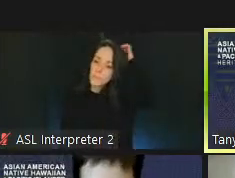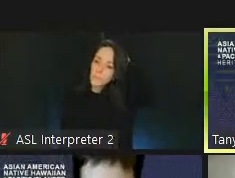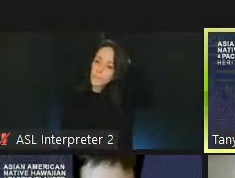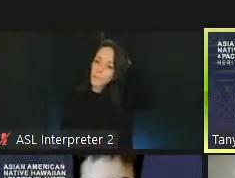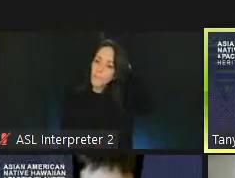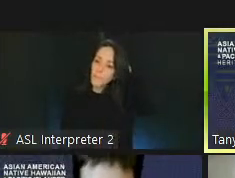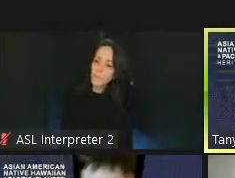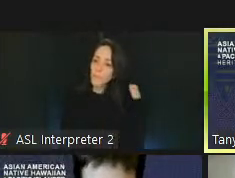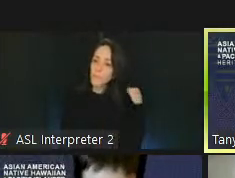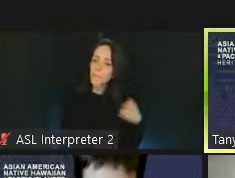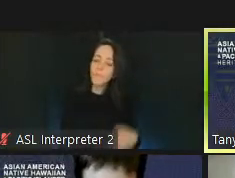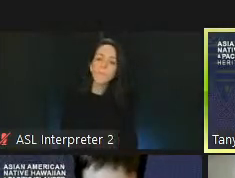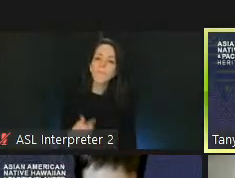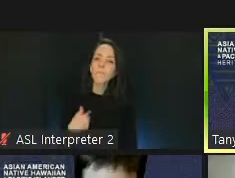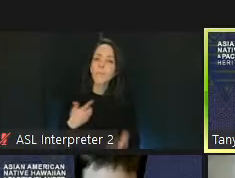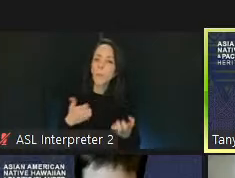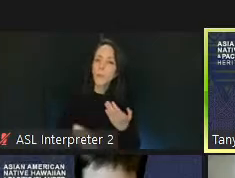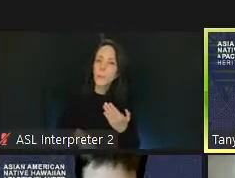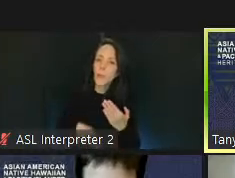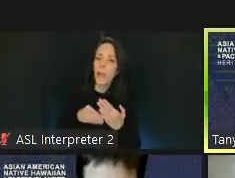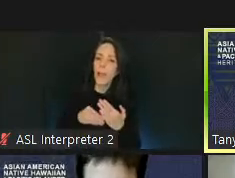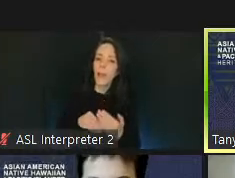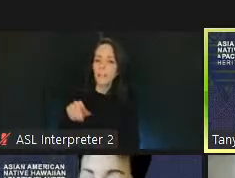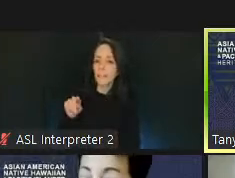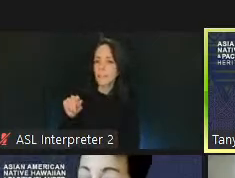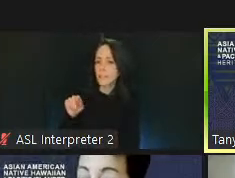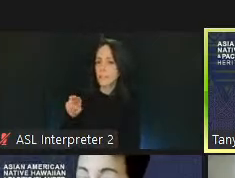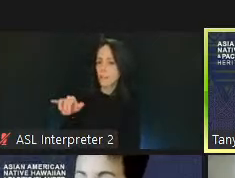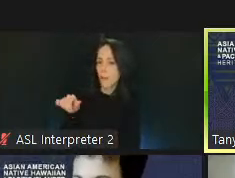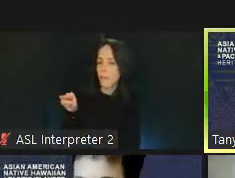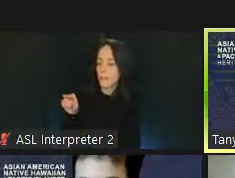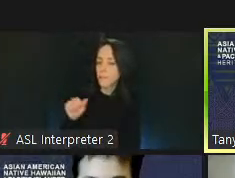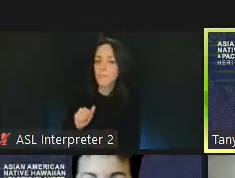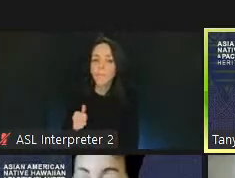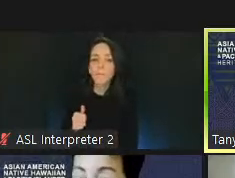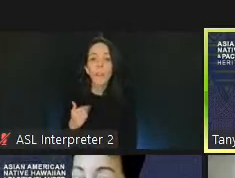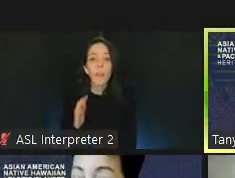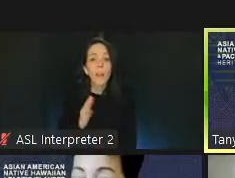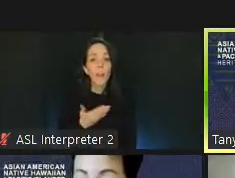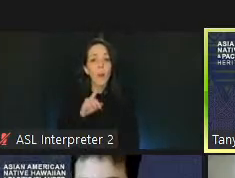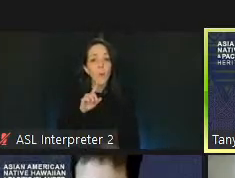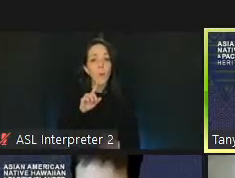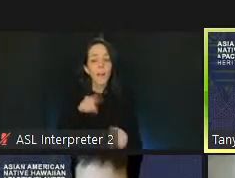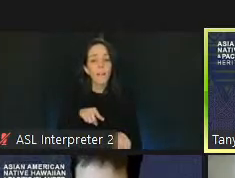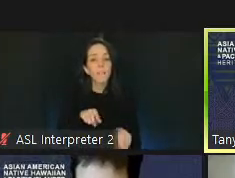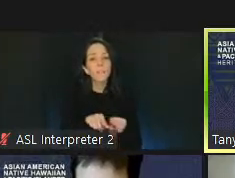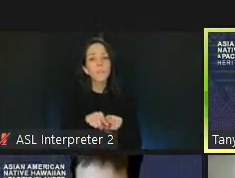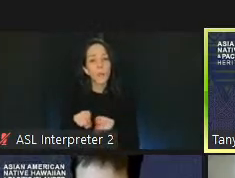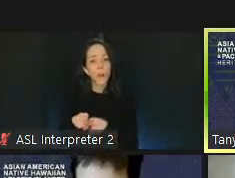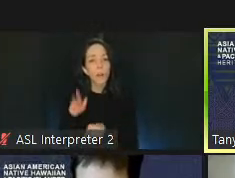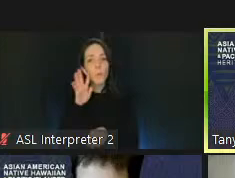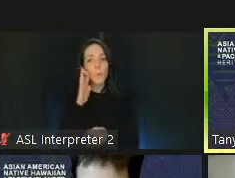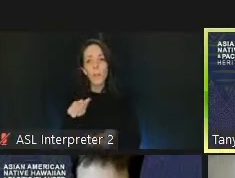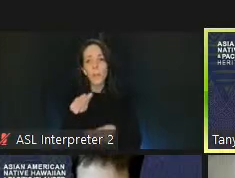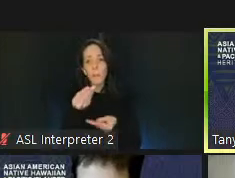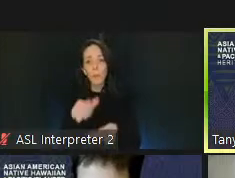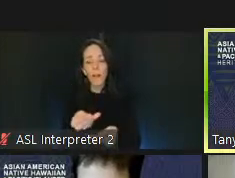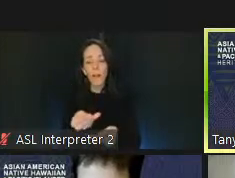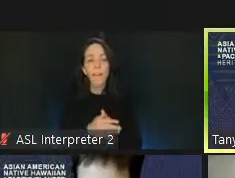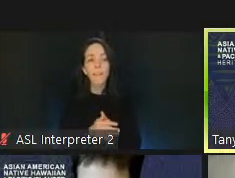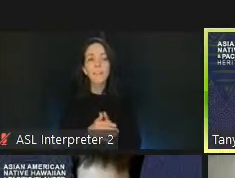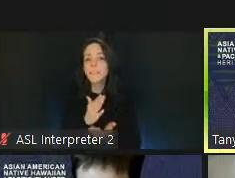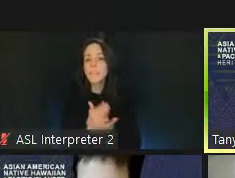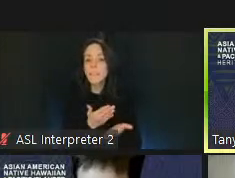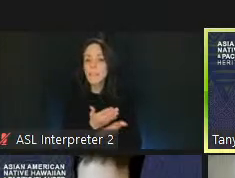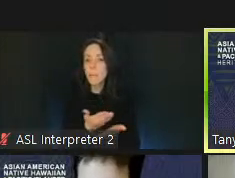and Chair Harrington, in our answer, we will also provide what's also maybe not known by the community